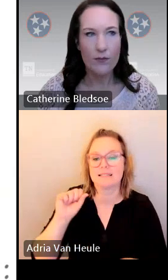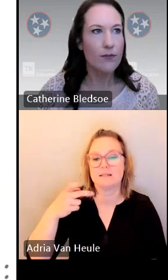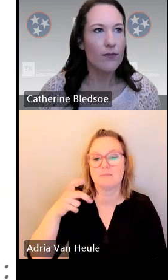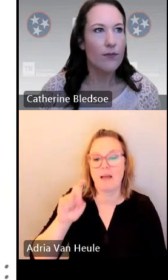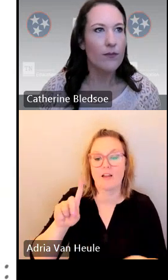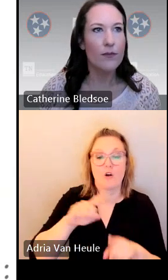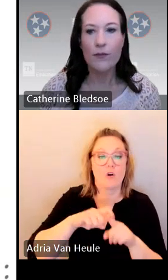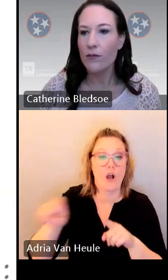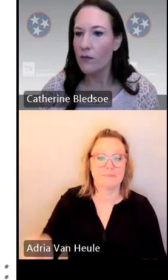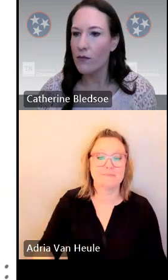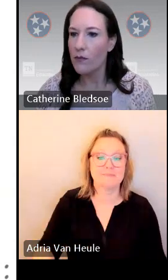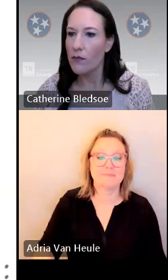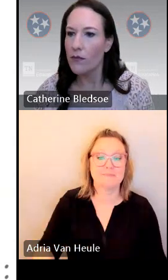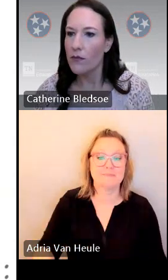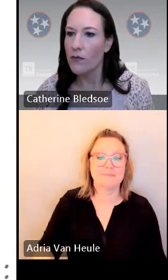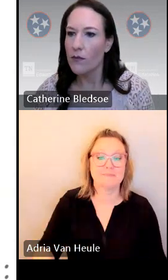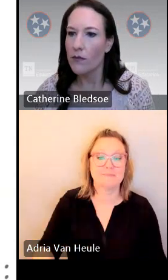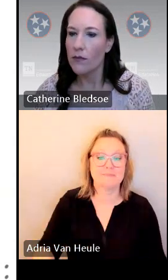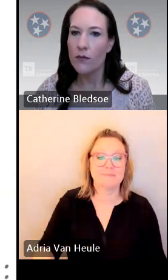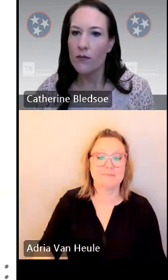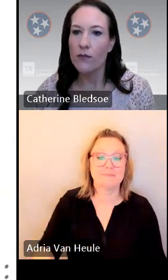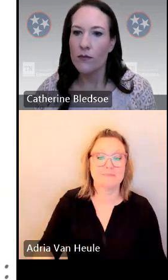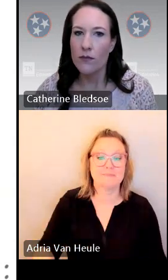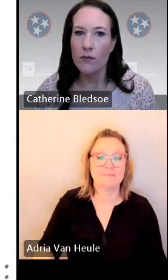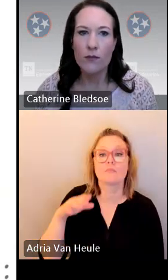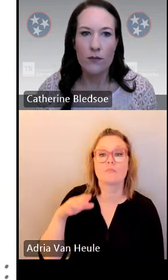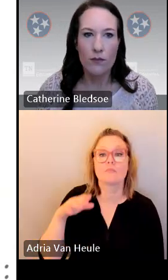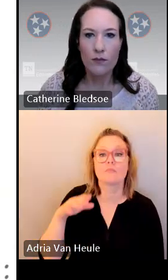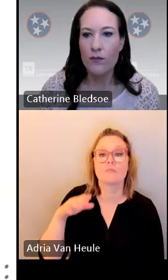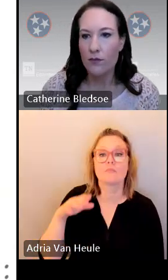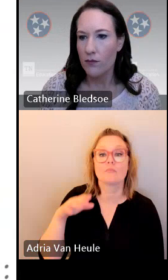Leslie asked, what about students who are deaf or hard of hearing?